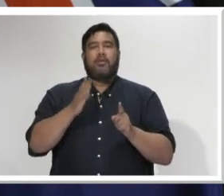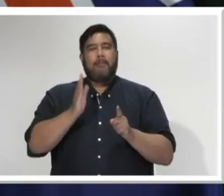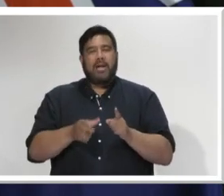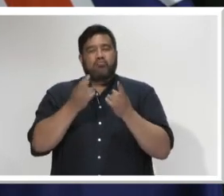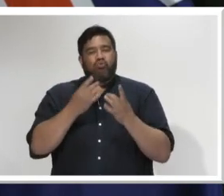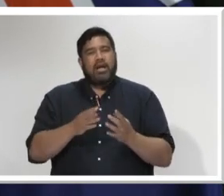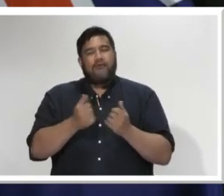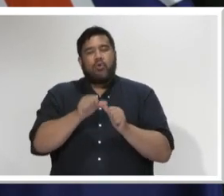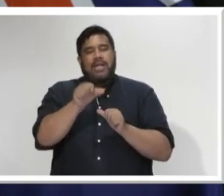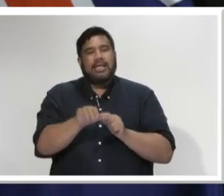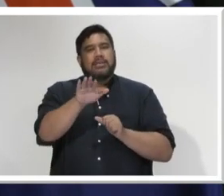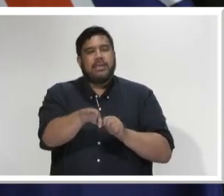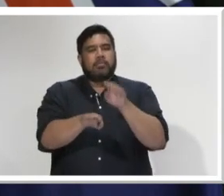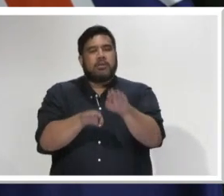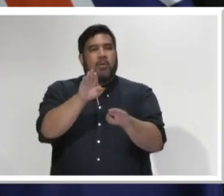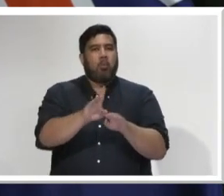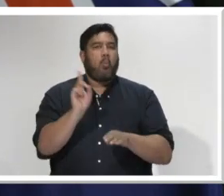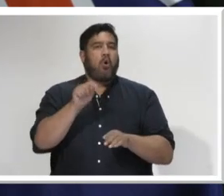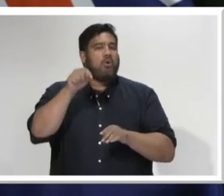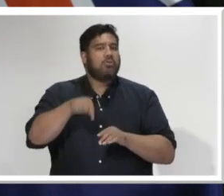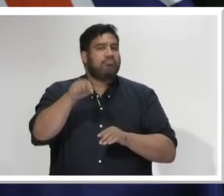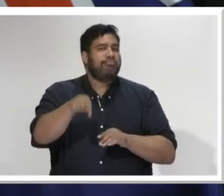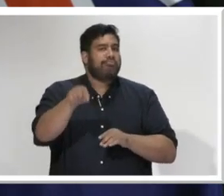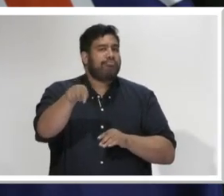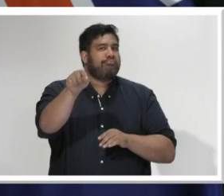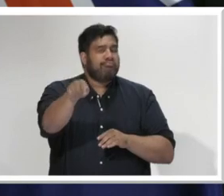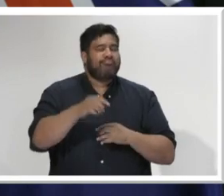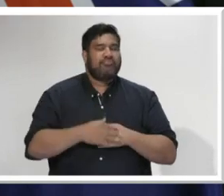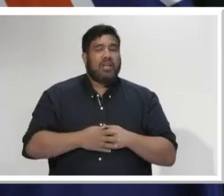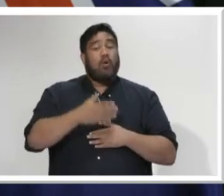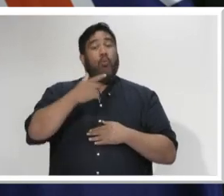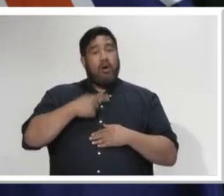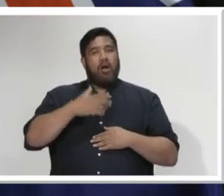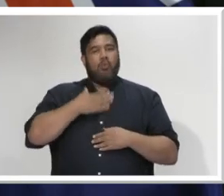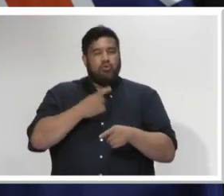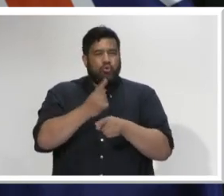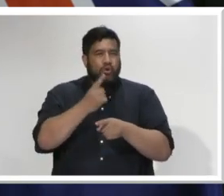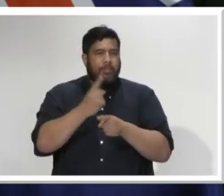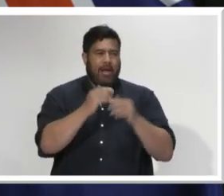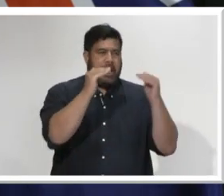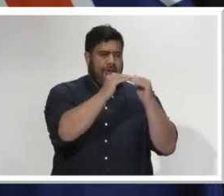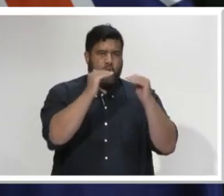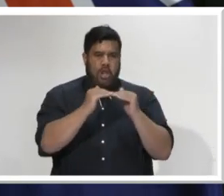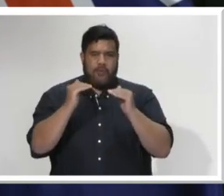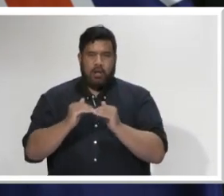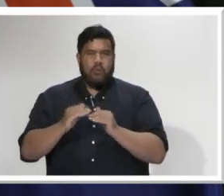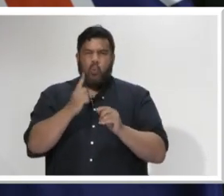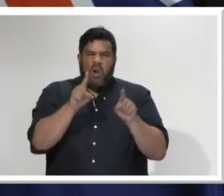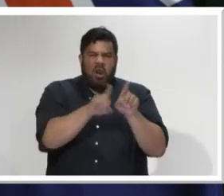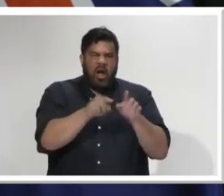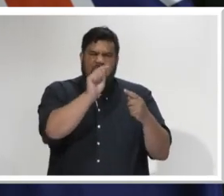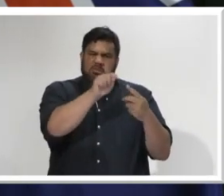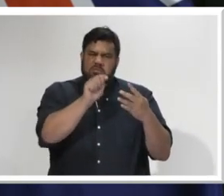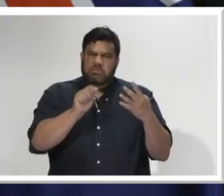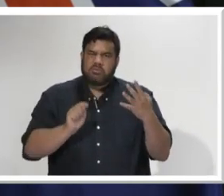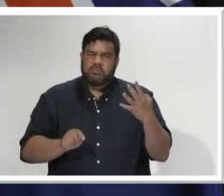more information about what life will look like at different COVID-19 alert levels. While I'll focus